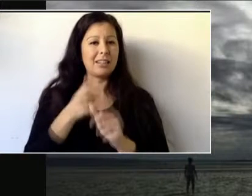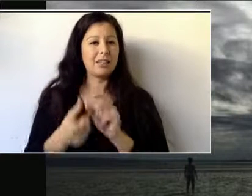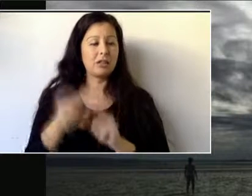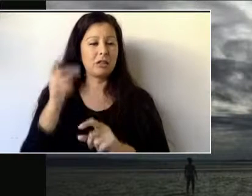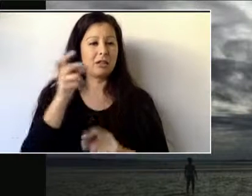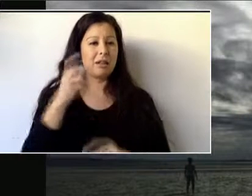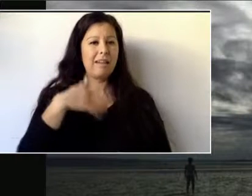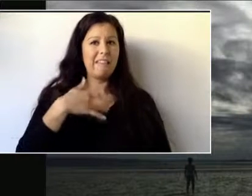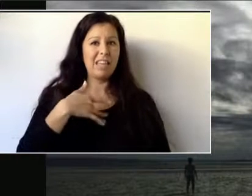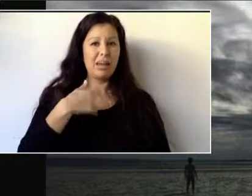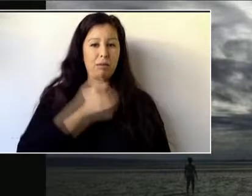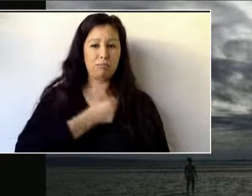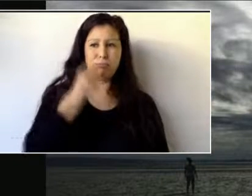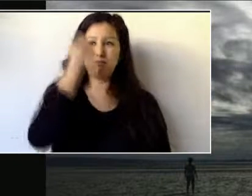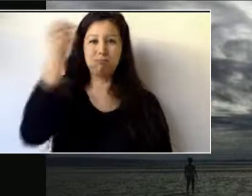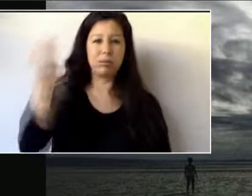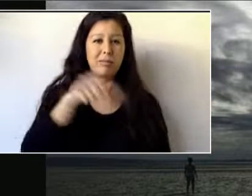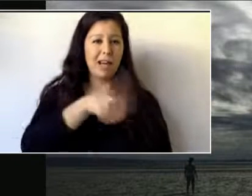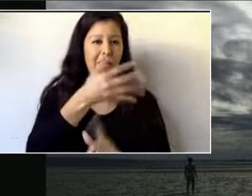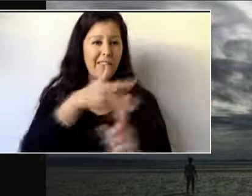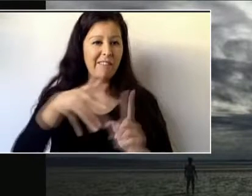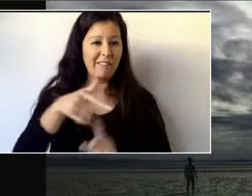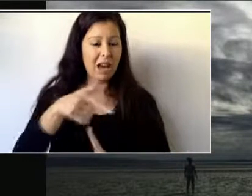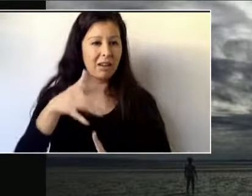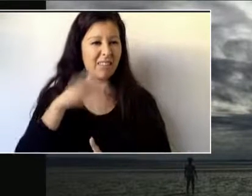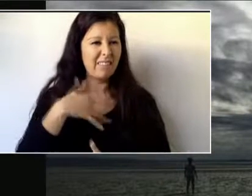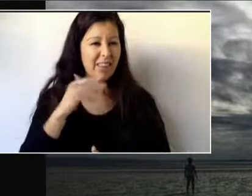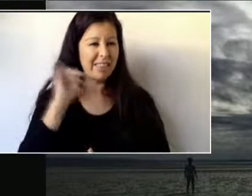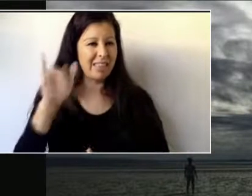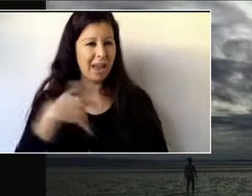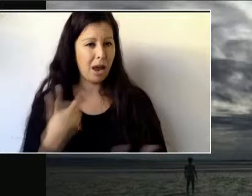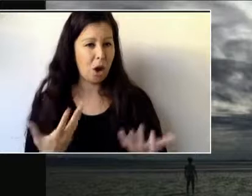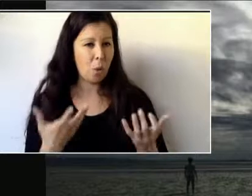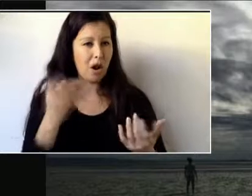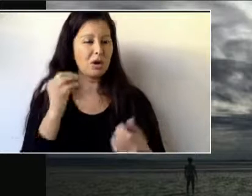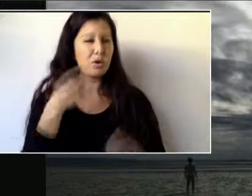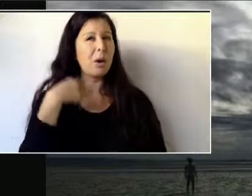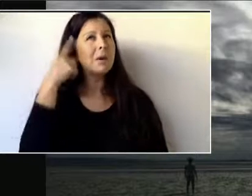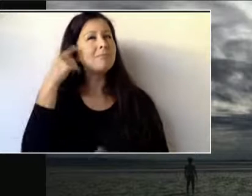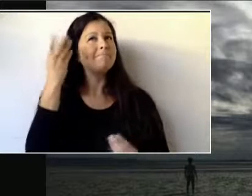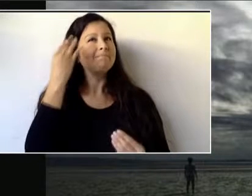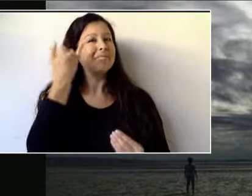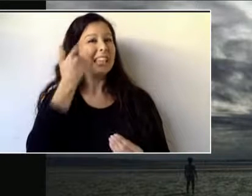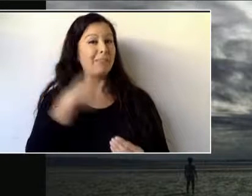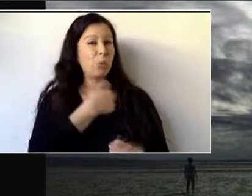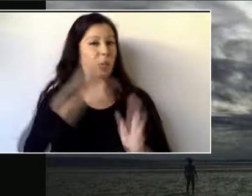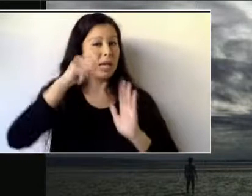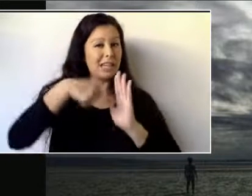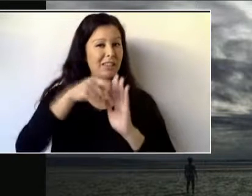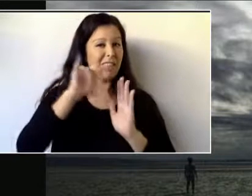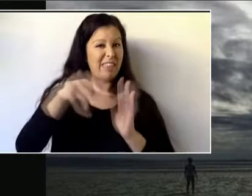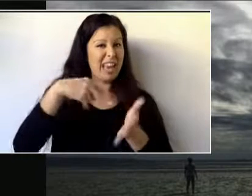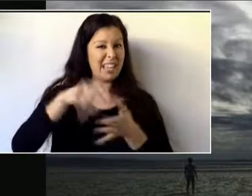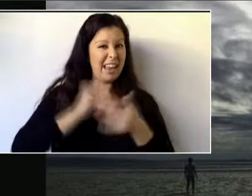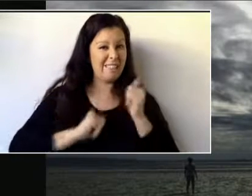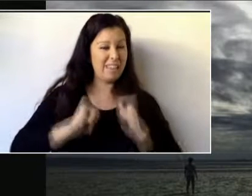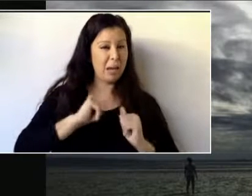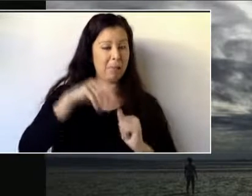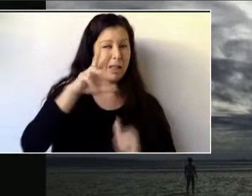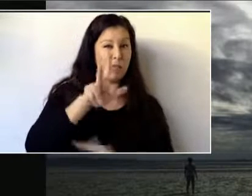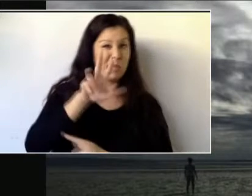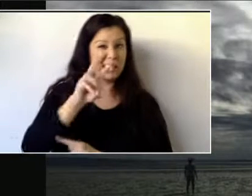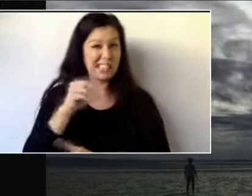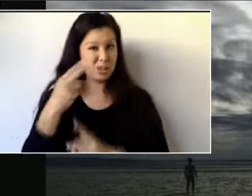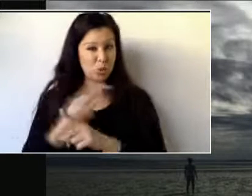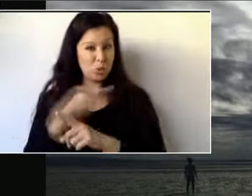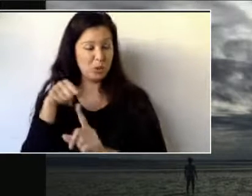transport me and teleport me to like a different environment. So that's why we're like, okay, if we're going to shoot this dance film in 360, we gotta pick